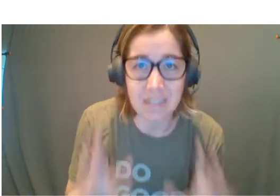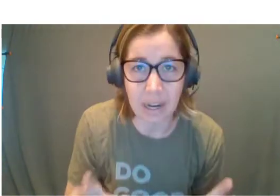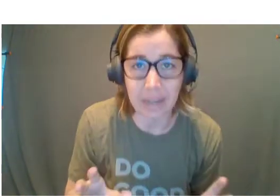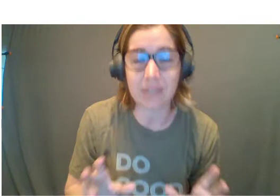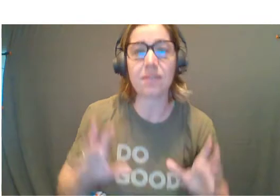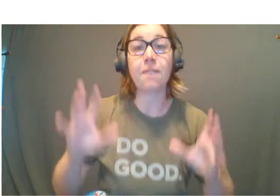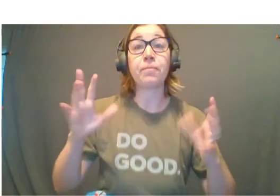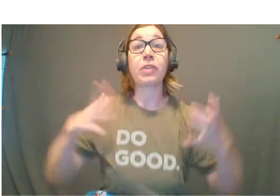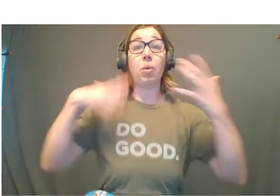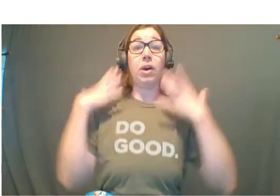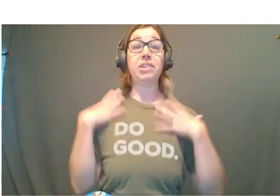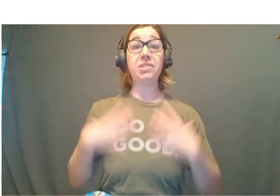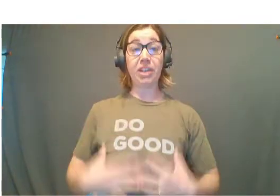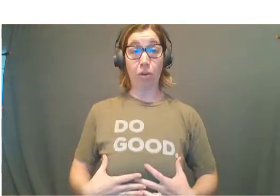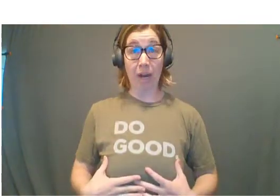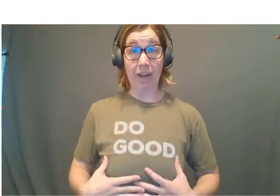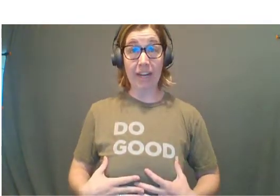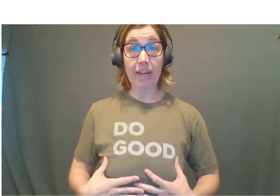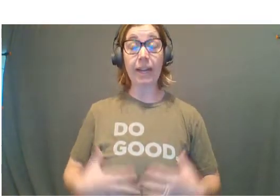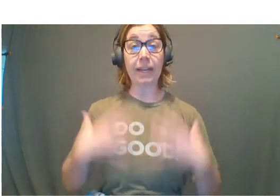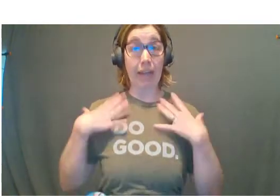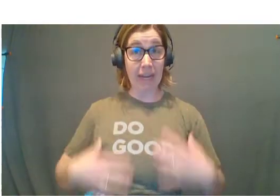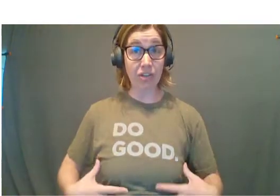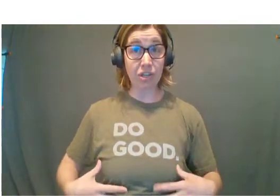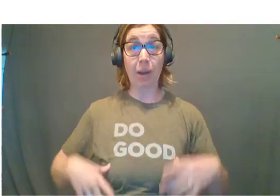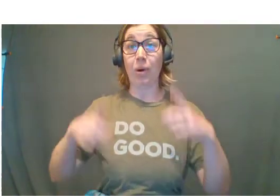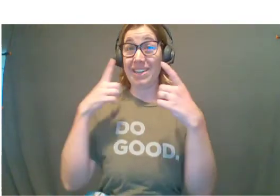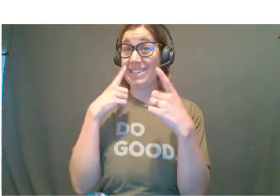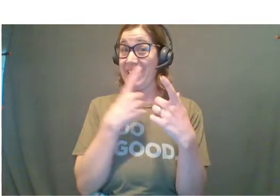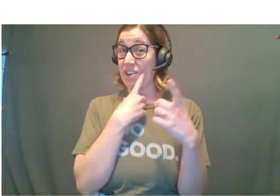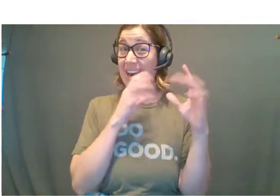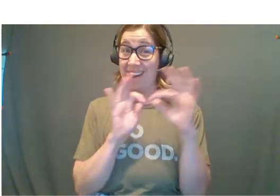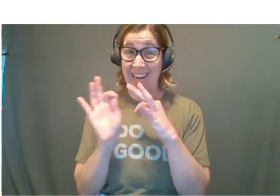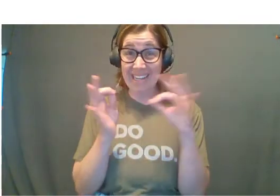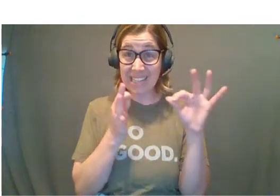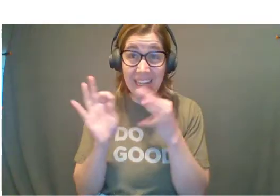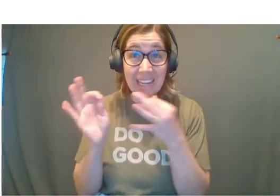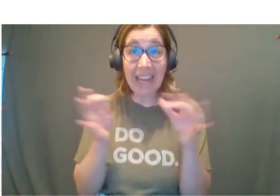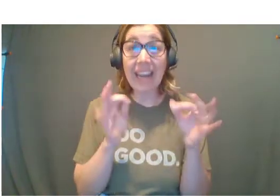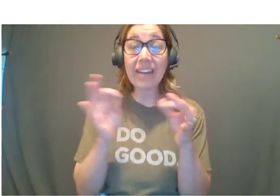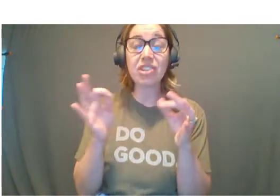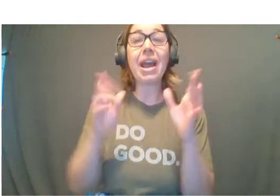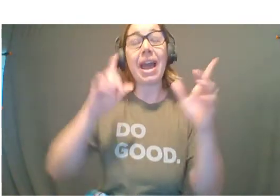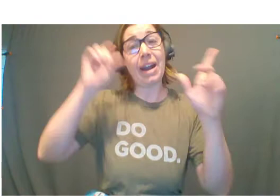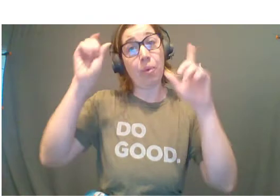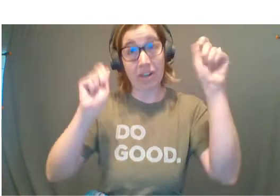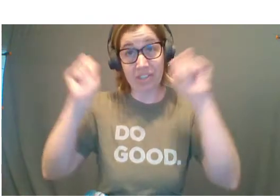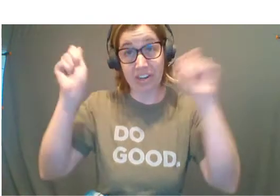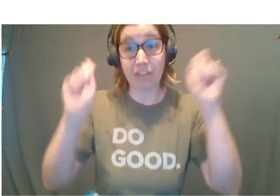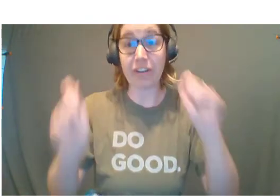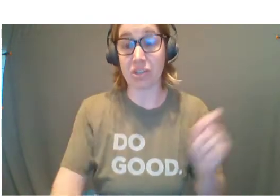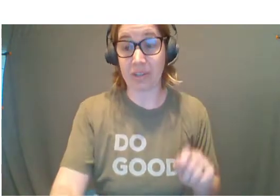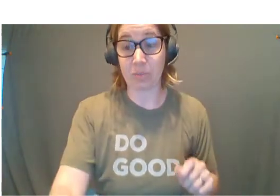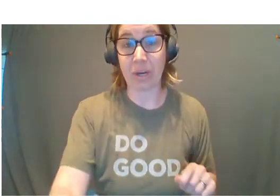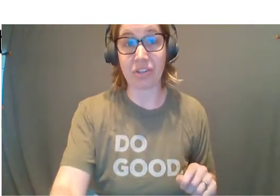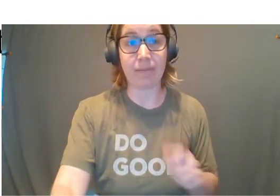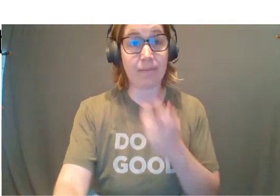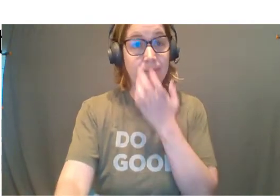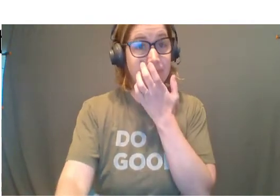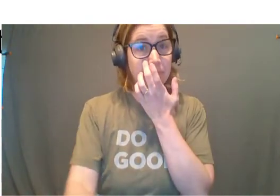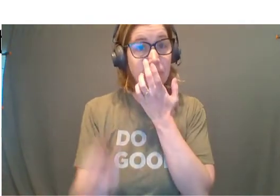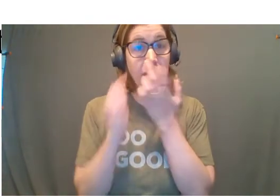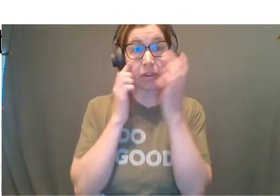see signs. I want to see your body engage. I want to see your eyes engage, and I want to see your facial